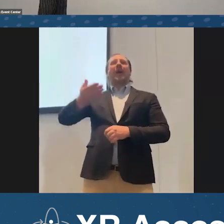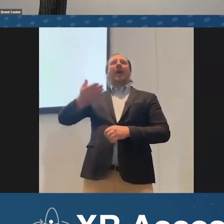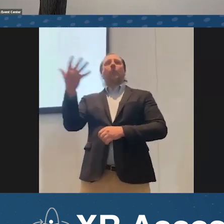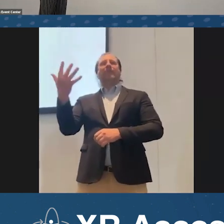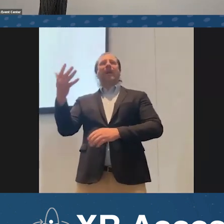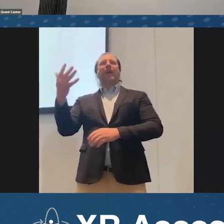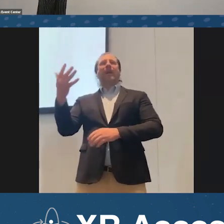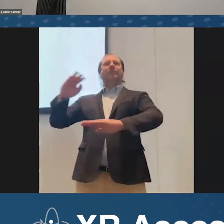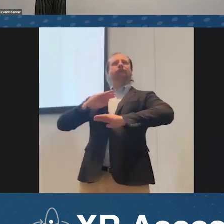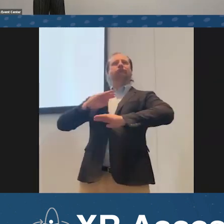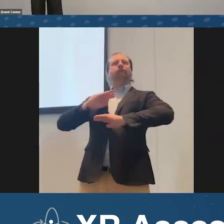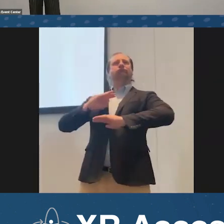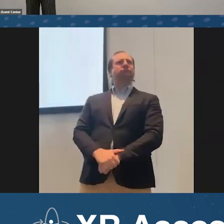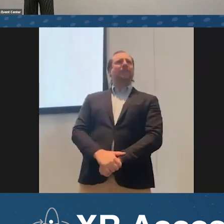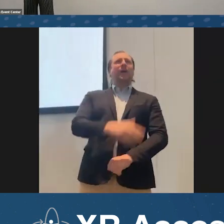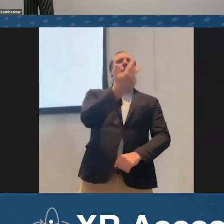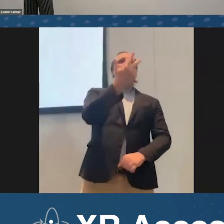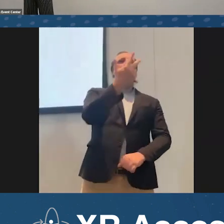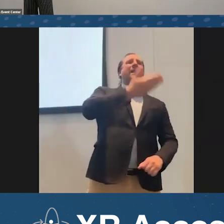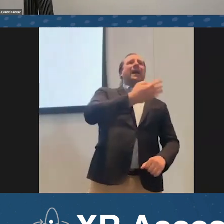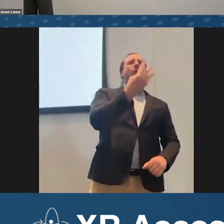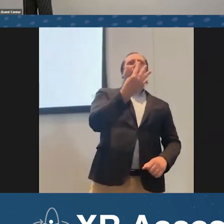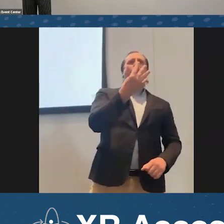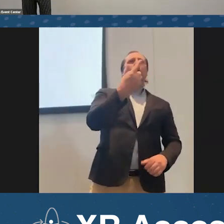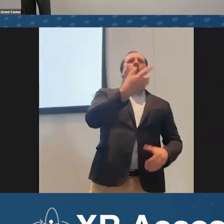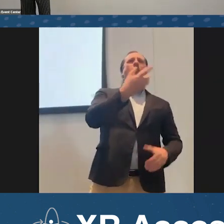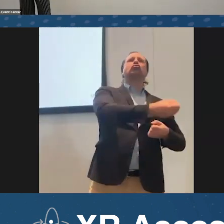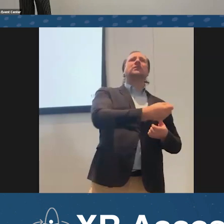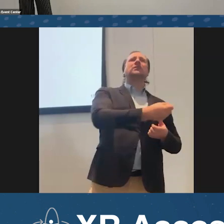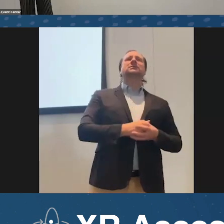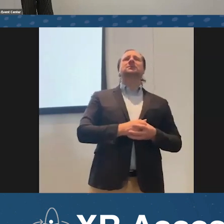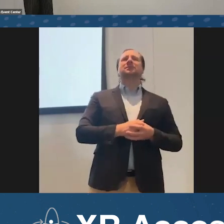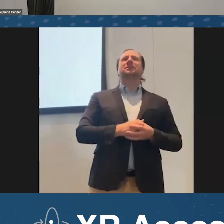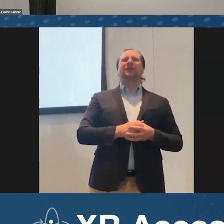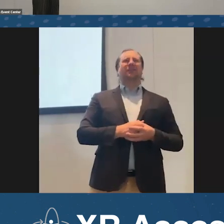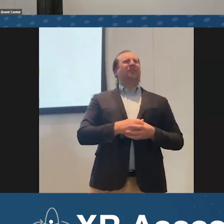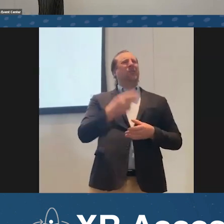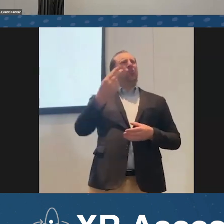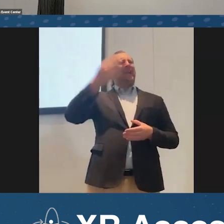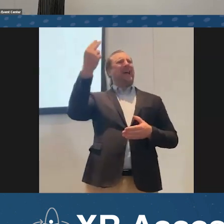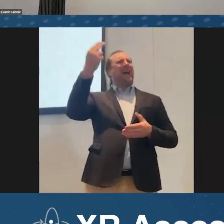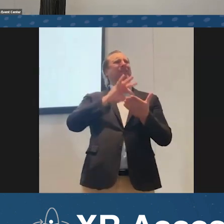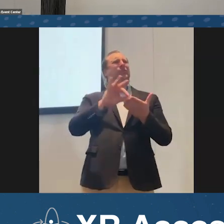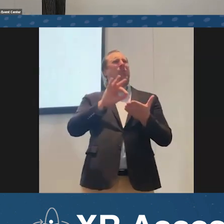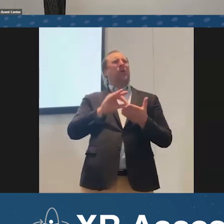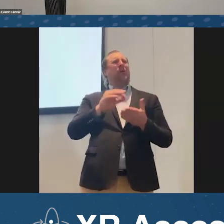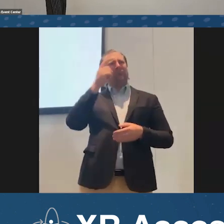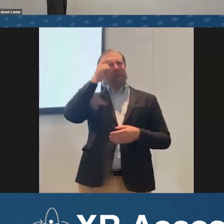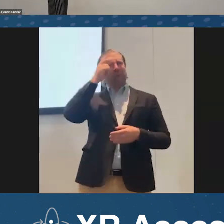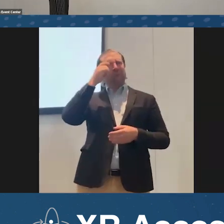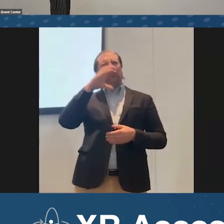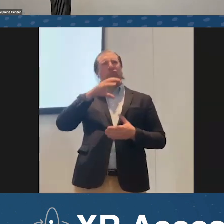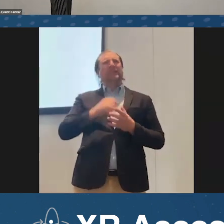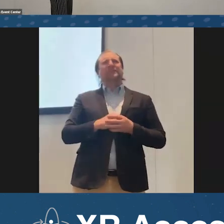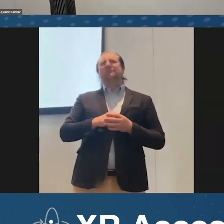for satisfaction and 3 out of 4 points for trust. Super high scores. And when we asked the participant why